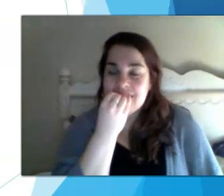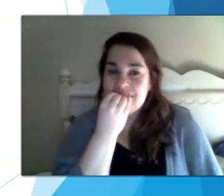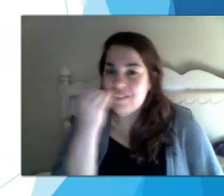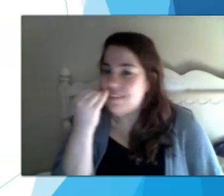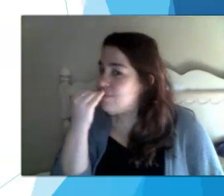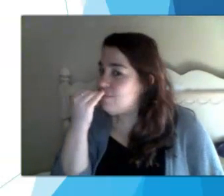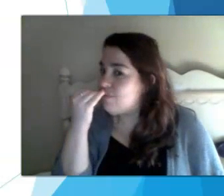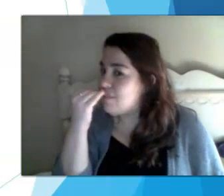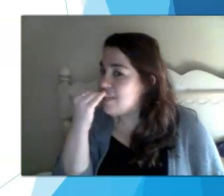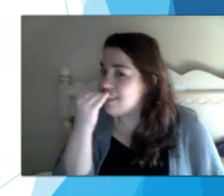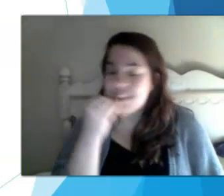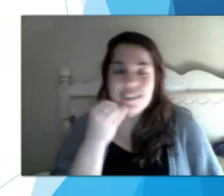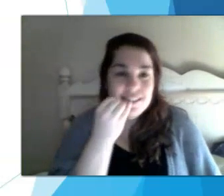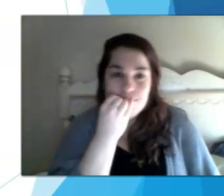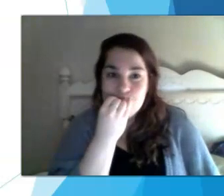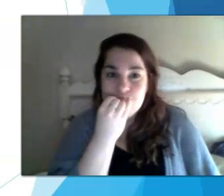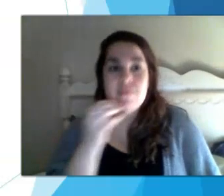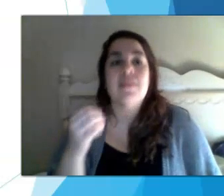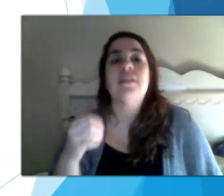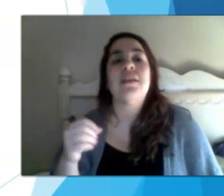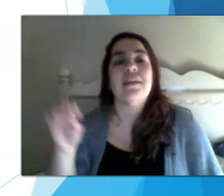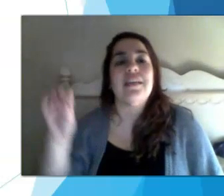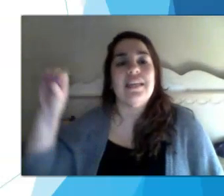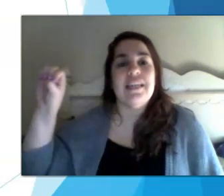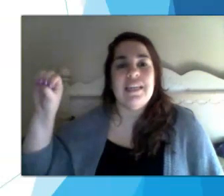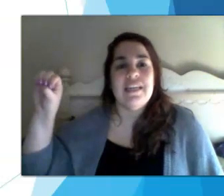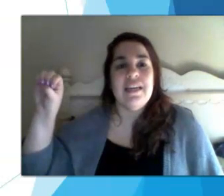Eat. Eat.